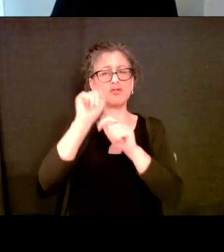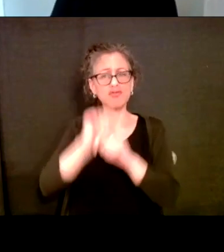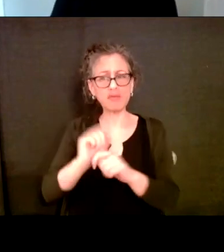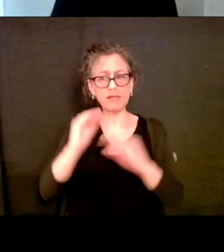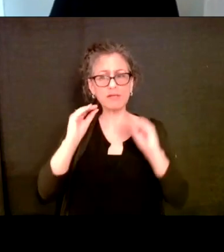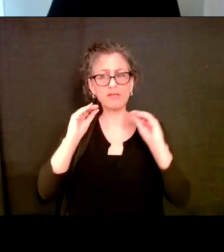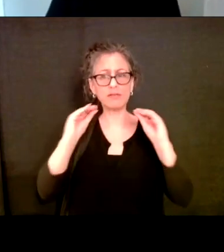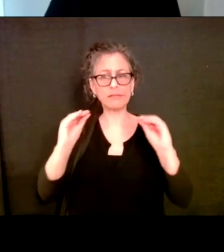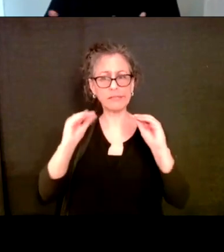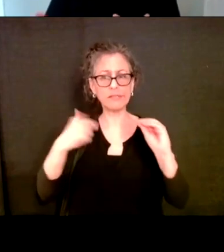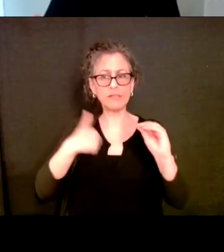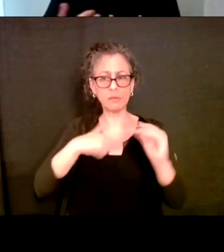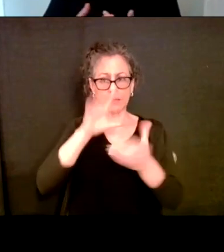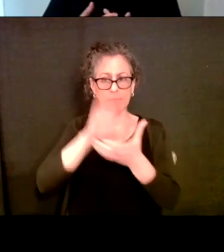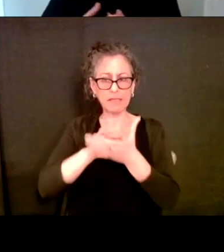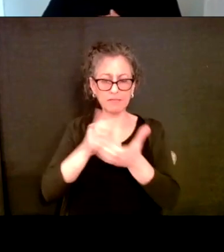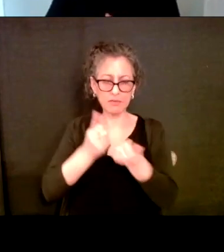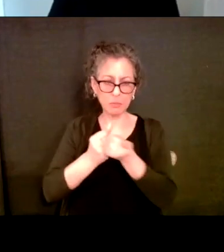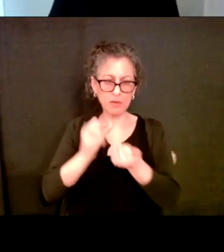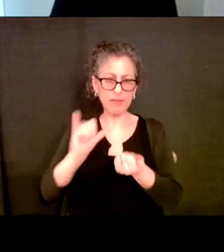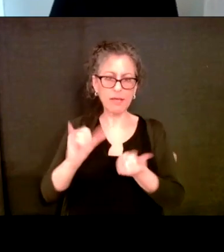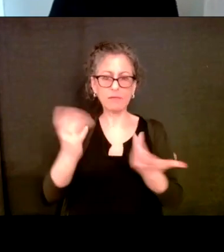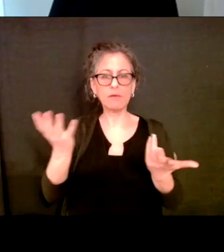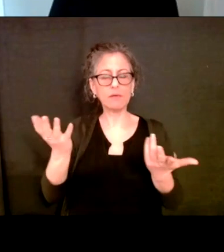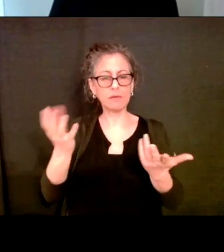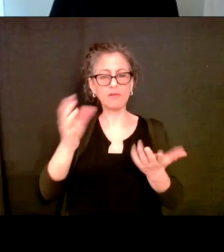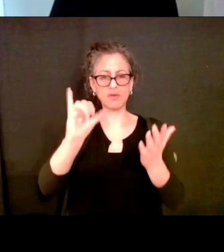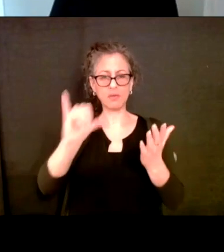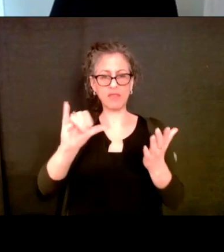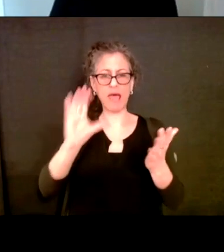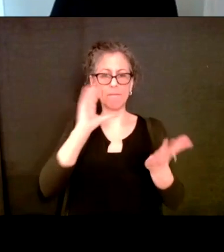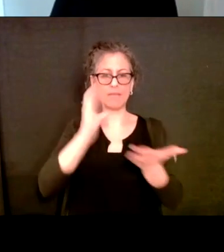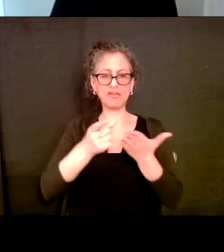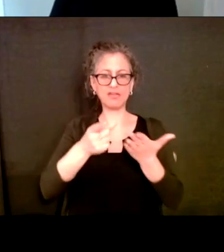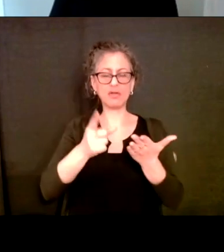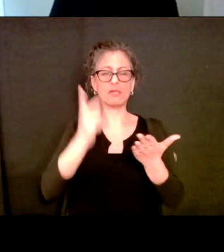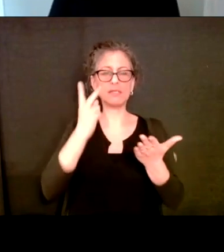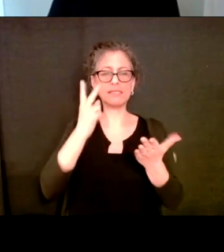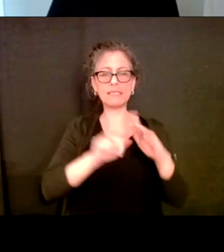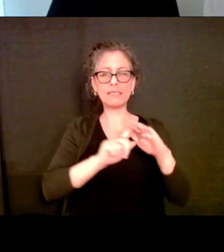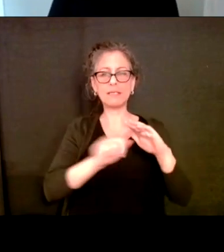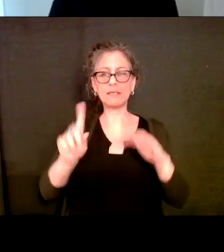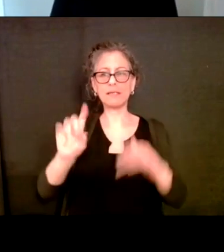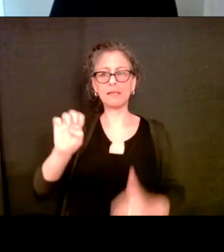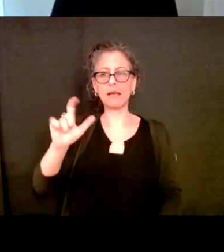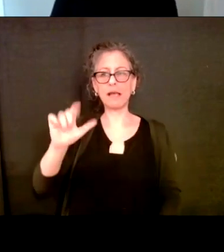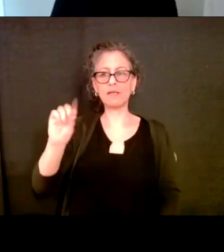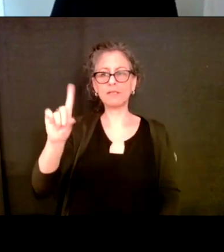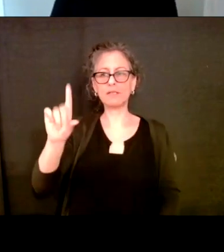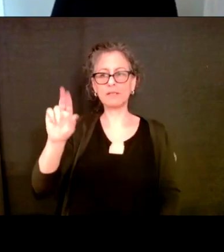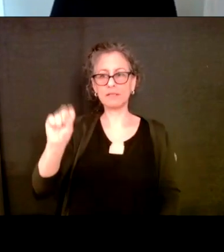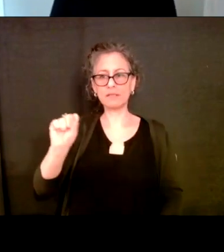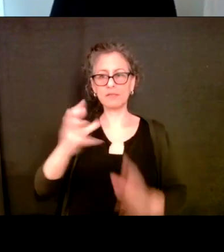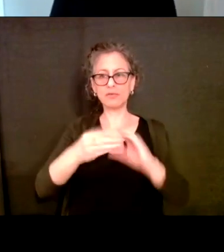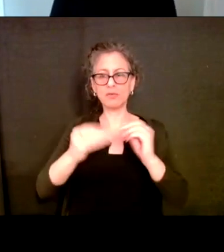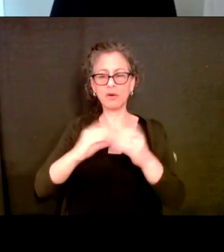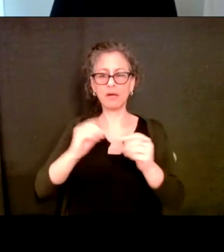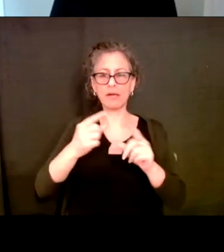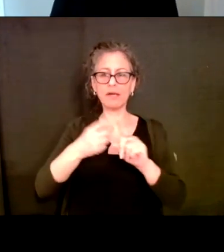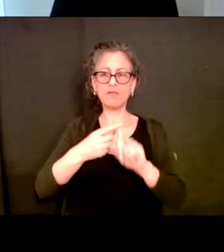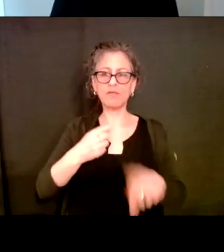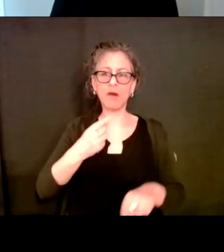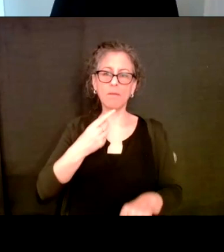religion. And on this slide, there's a picture of the Exodus story from the ancient Jewish